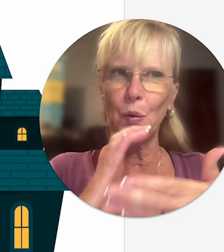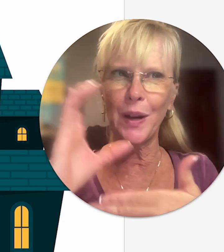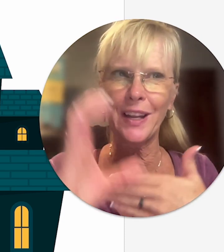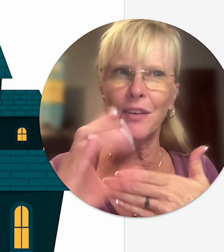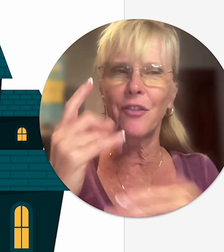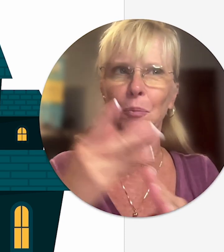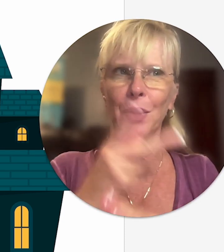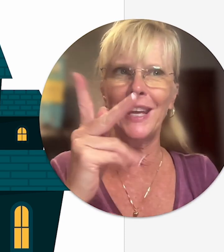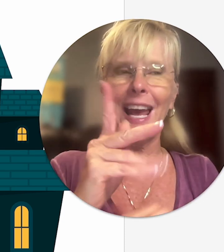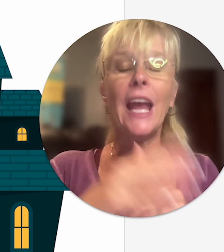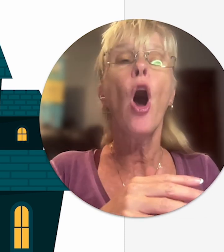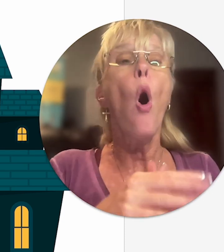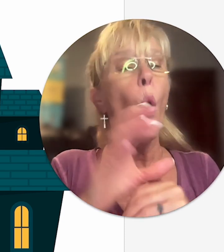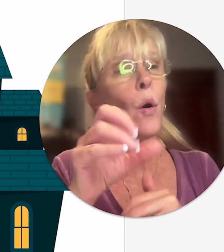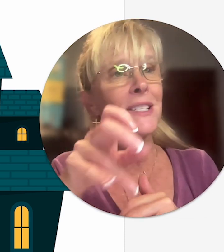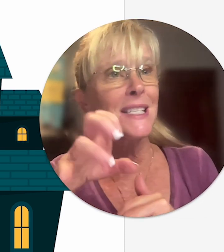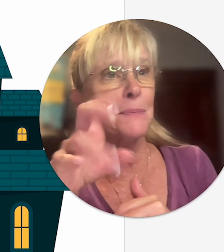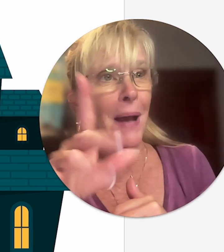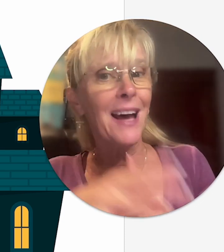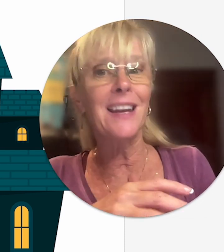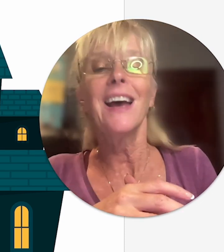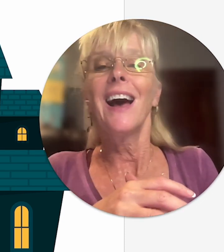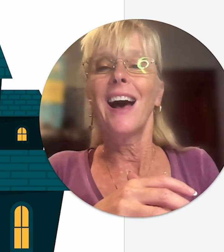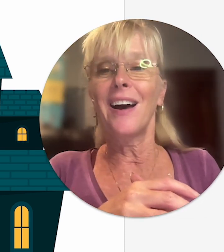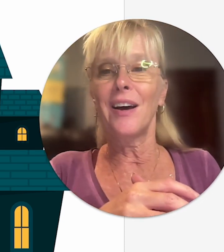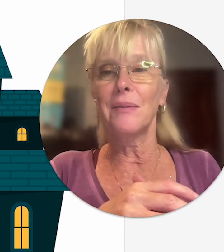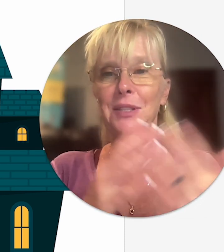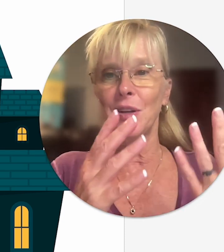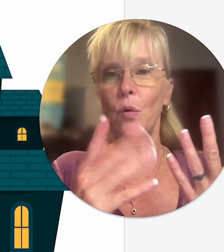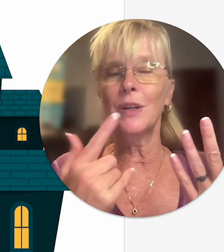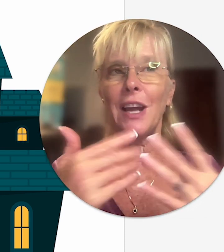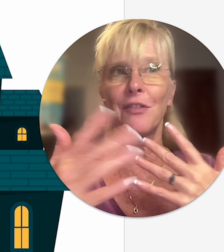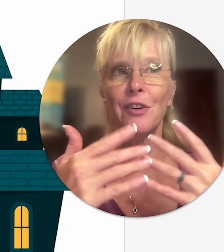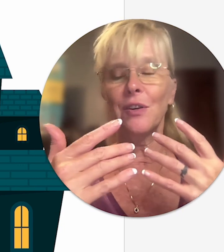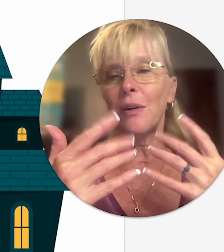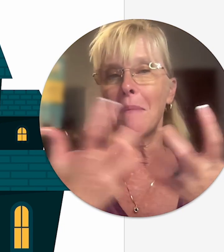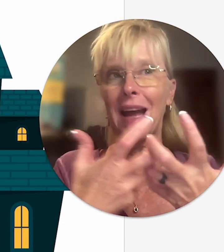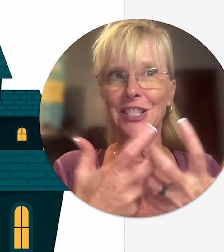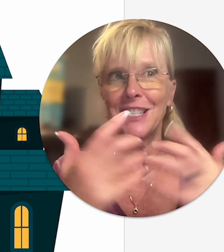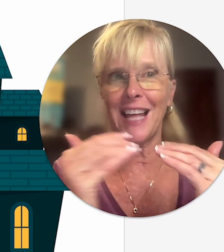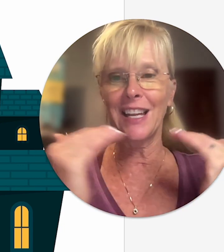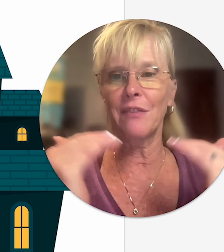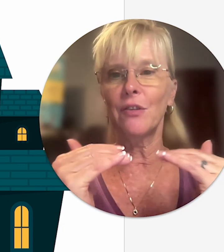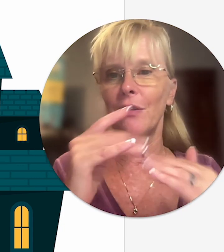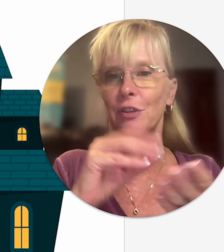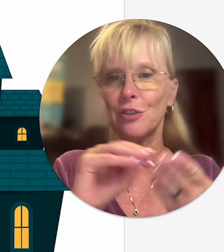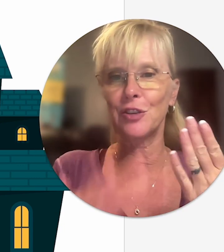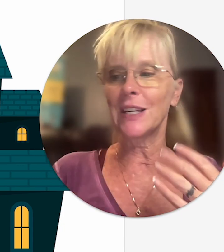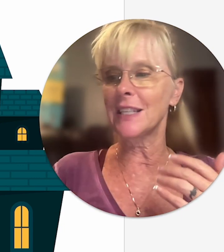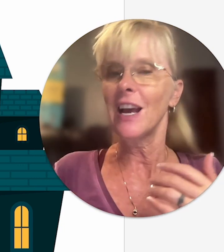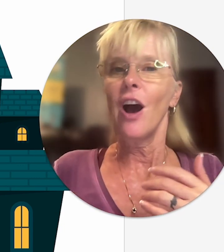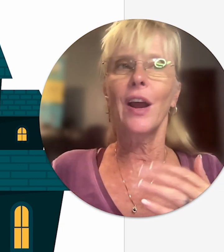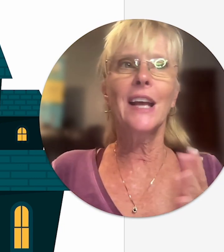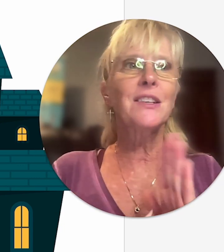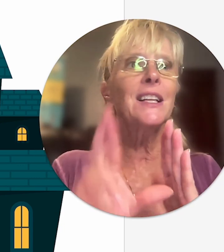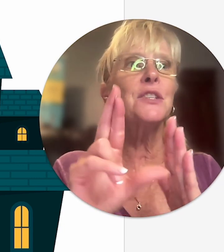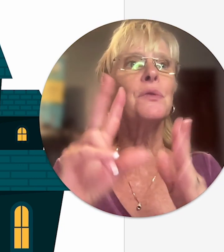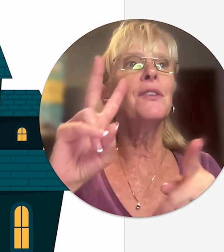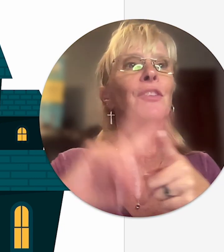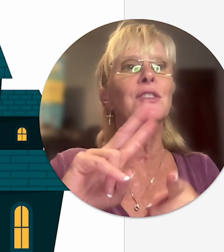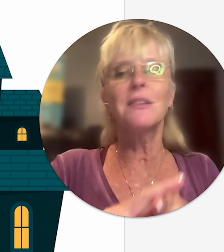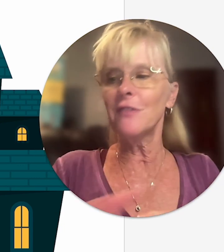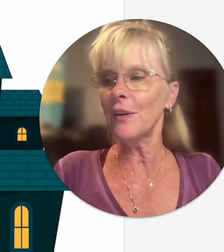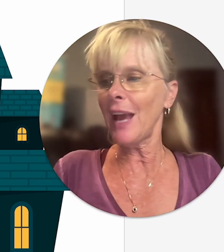year curriculum for PreK or SPED. So whichever matches that level of your students. Okay, so